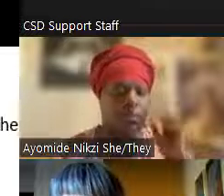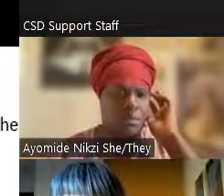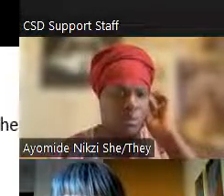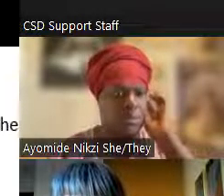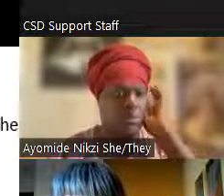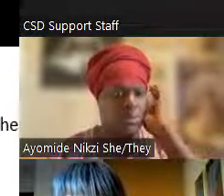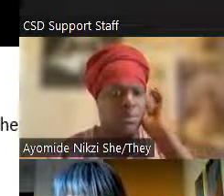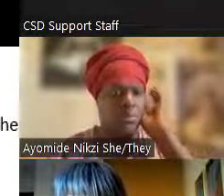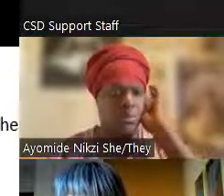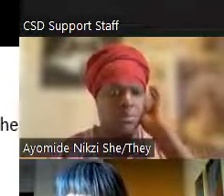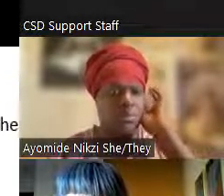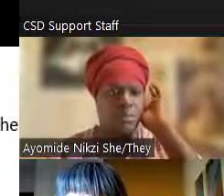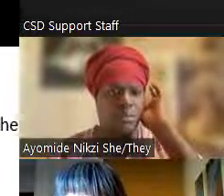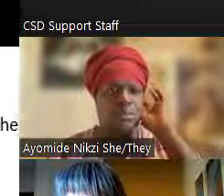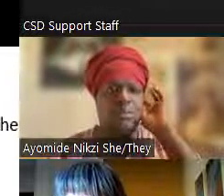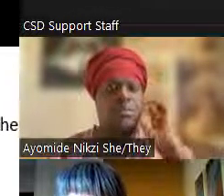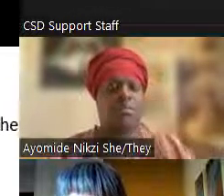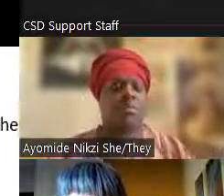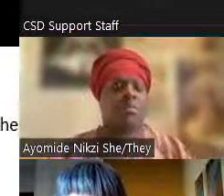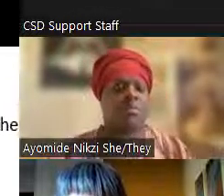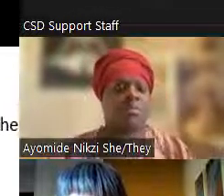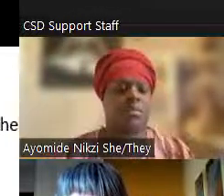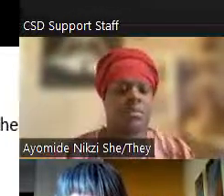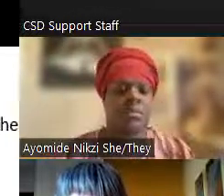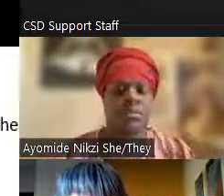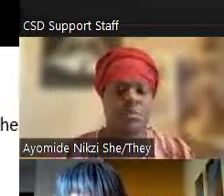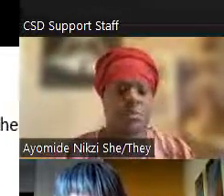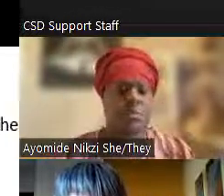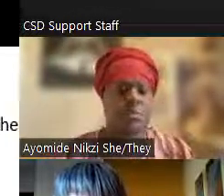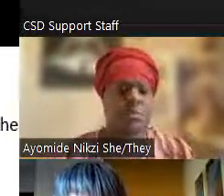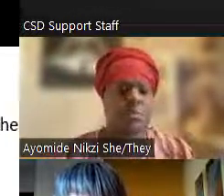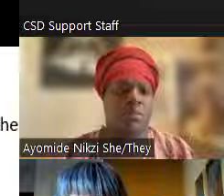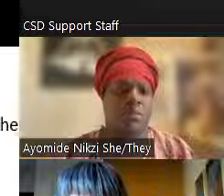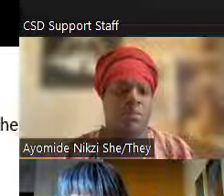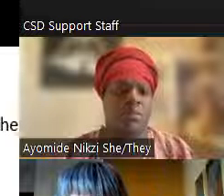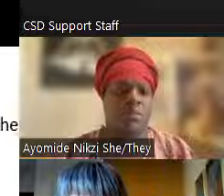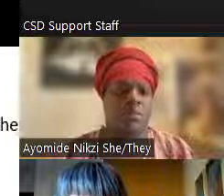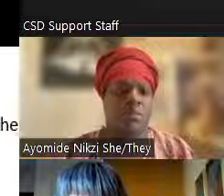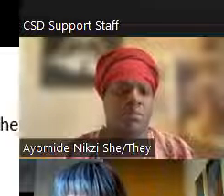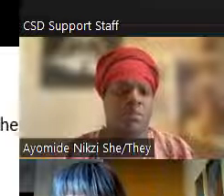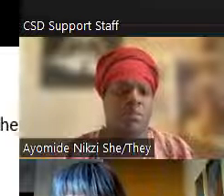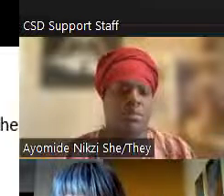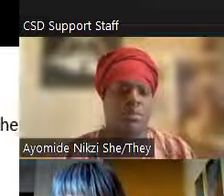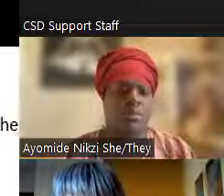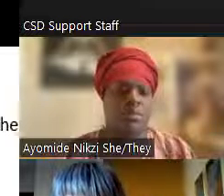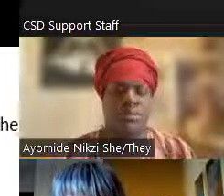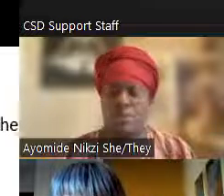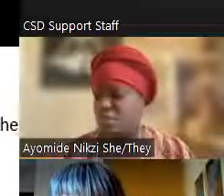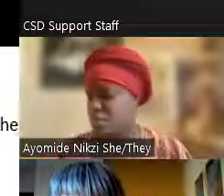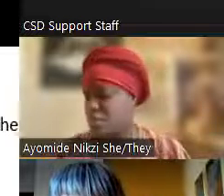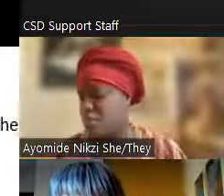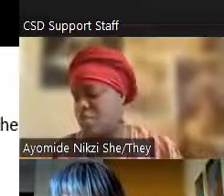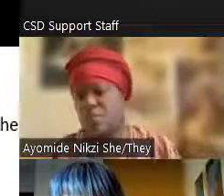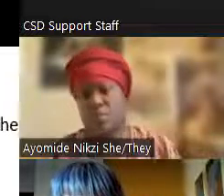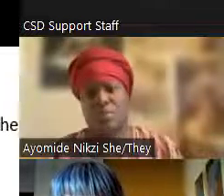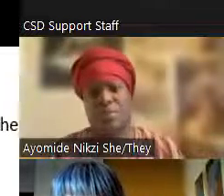them of the work that has been done this quarter, make any requests approved by the commission to support its ongoing work, invite and or thank